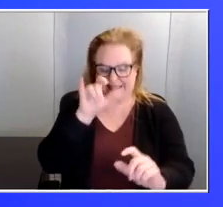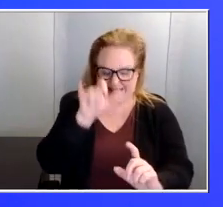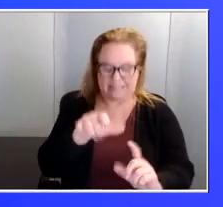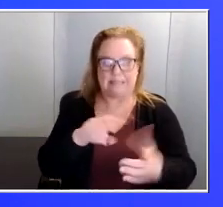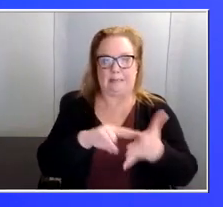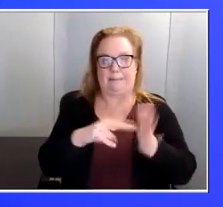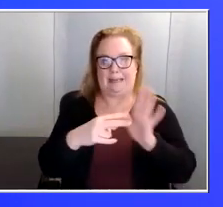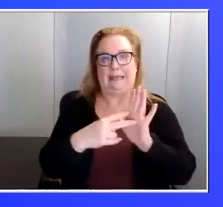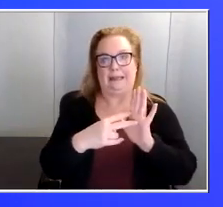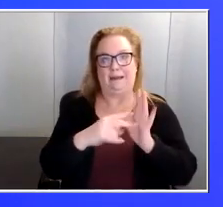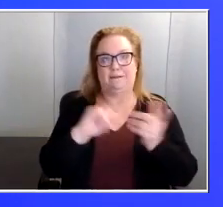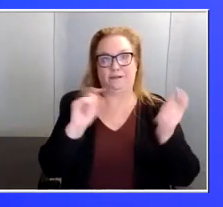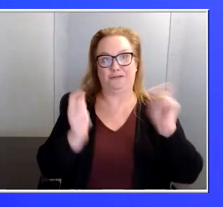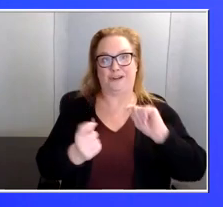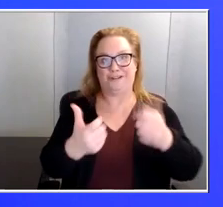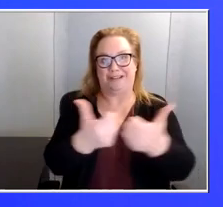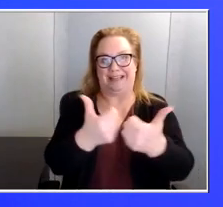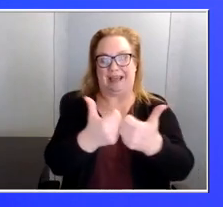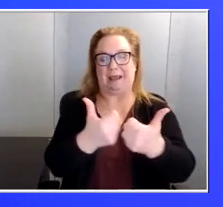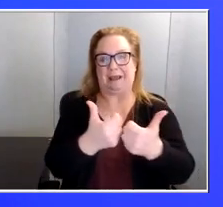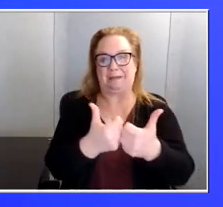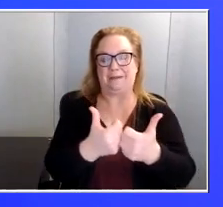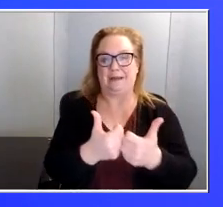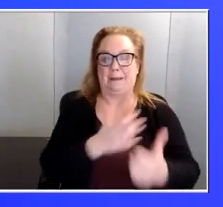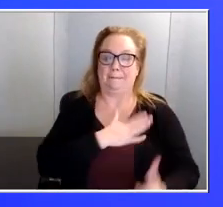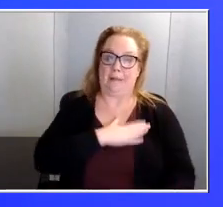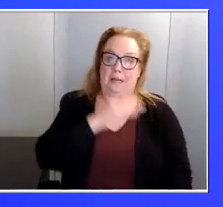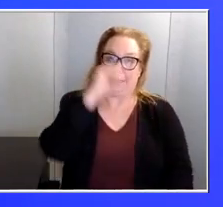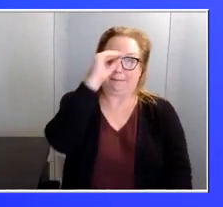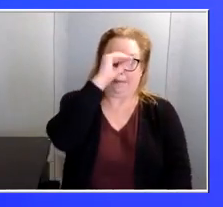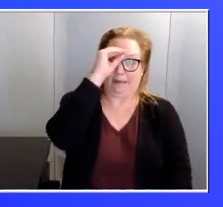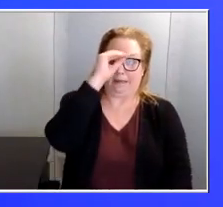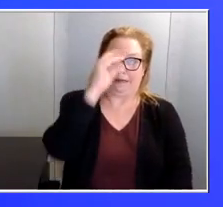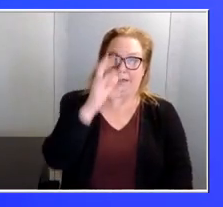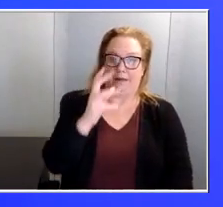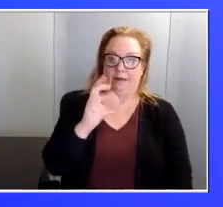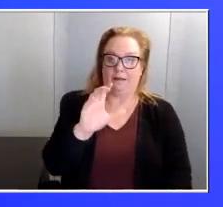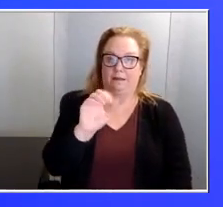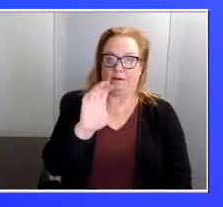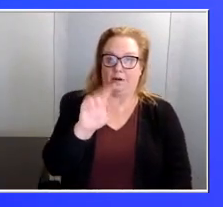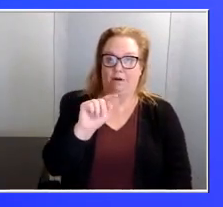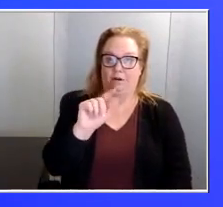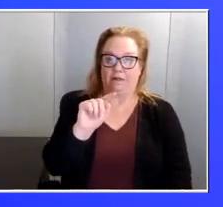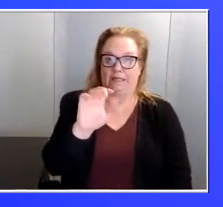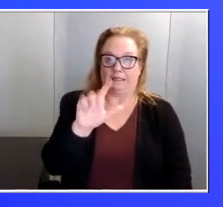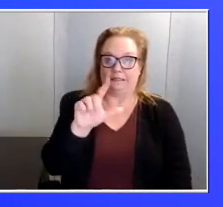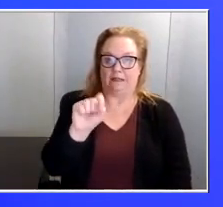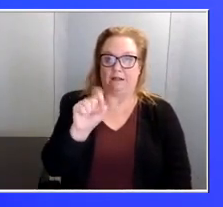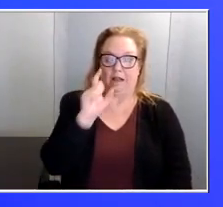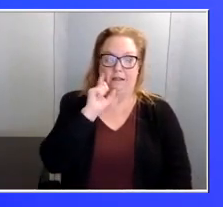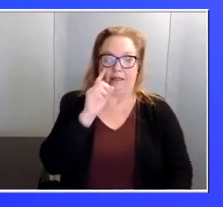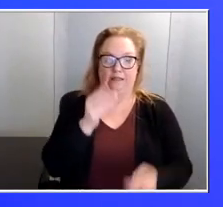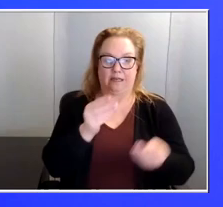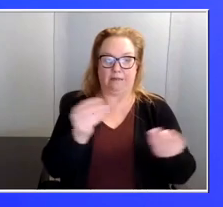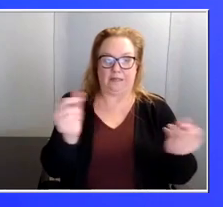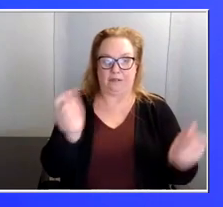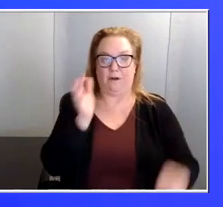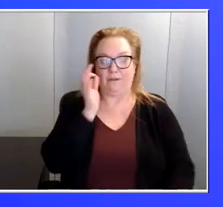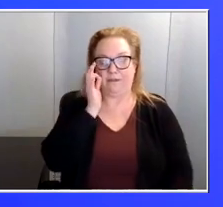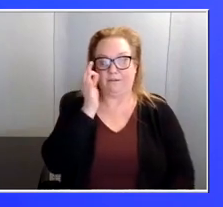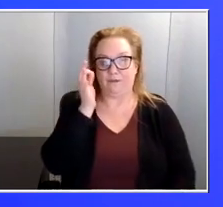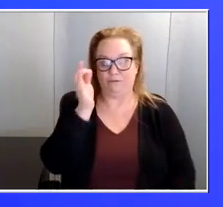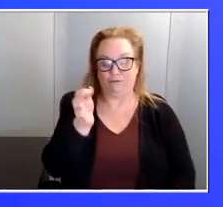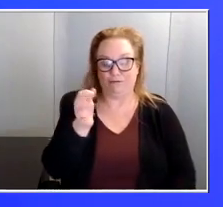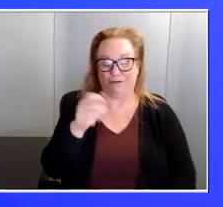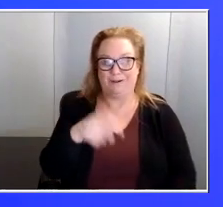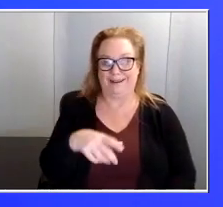myeloma. So in my opinion, I think, you know, except the availability of the CAR T cell, but I think it's going to be solved in the future. This is going to